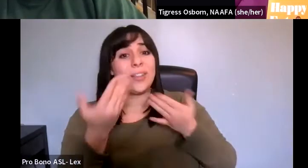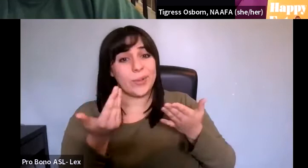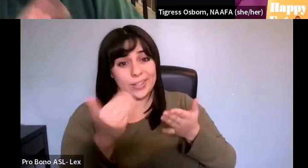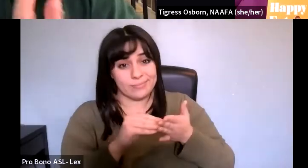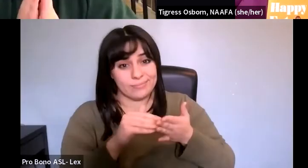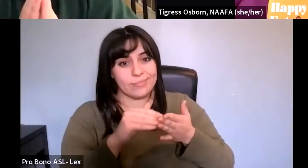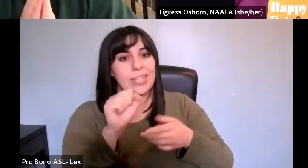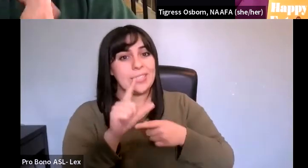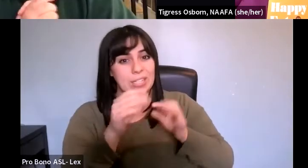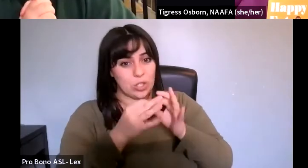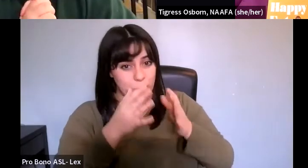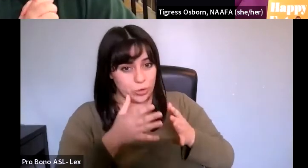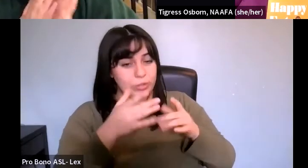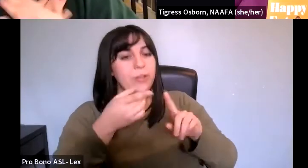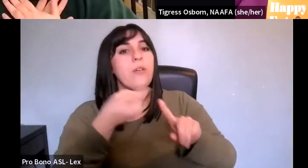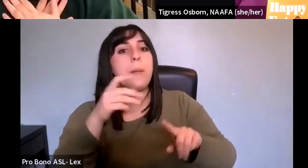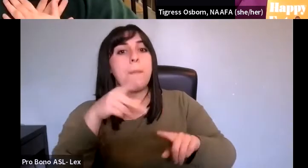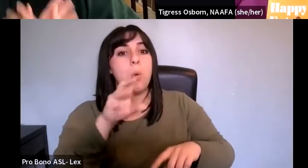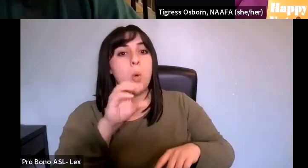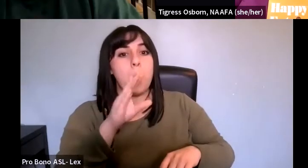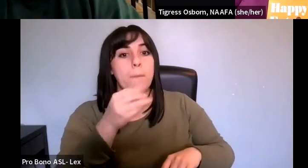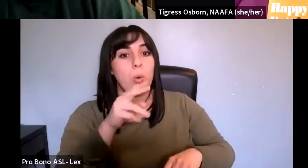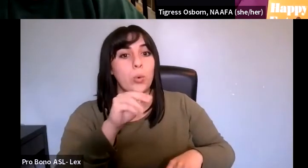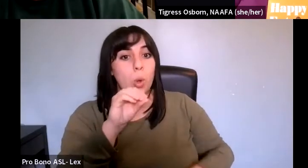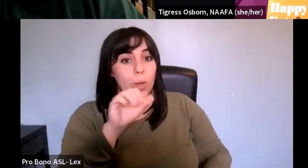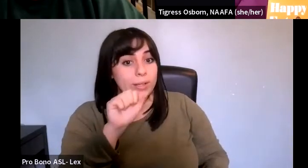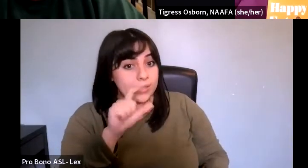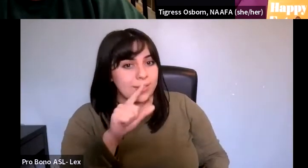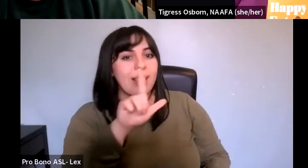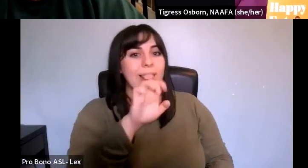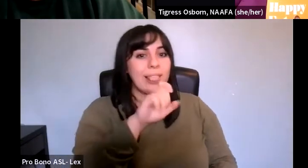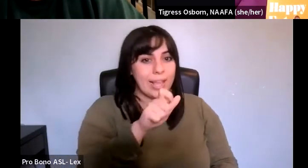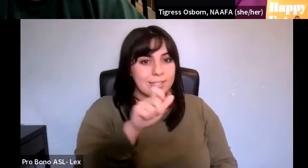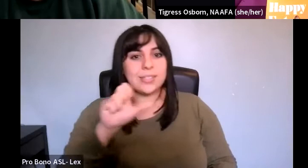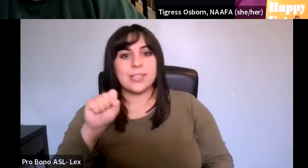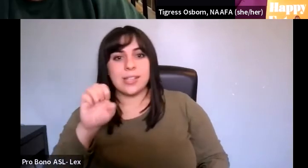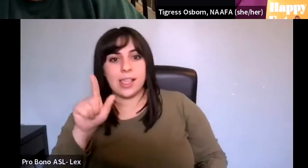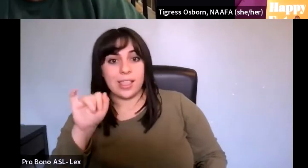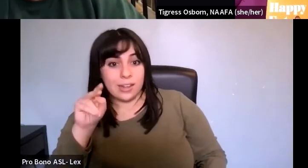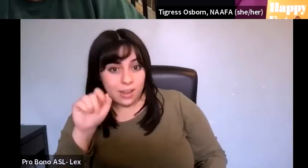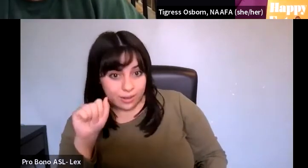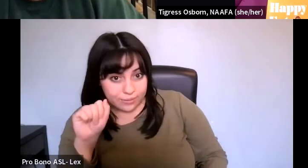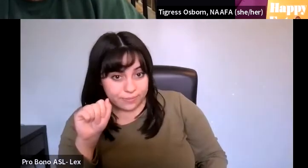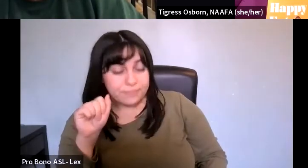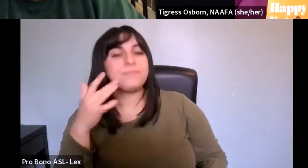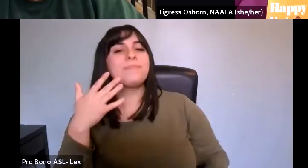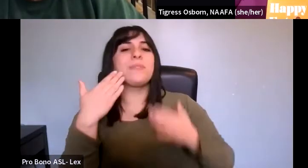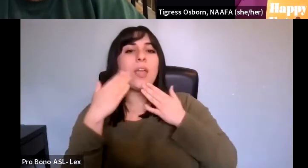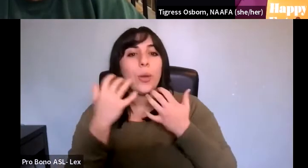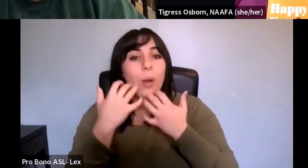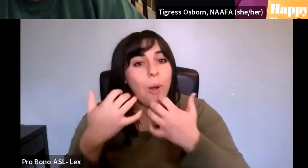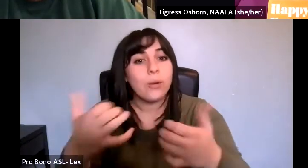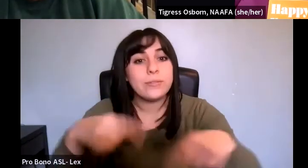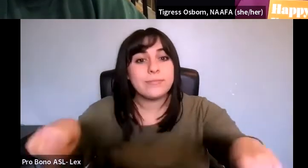ASL interpreters from Pro Bono ASL, Lex and Selena. And thank you to all of you who were here.